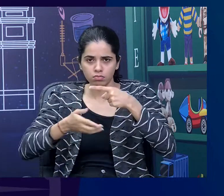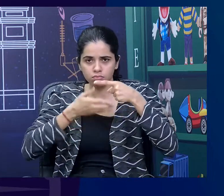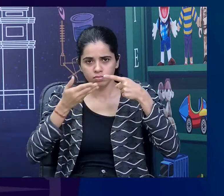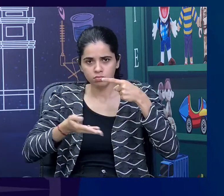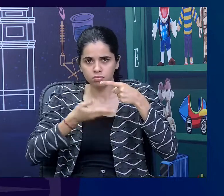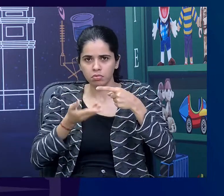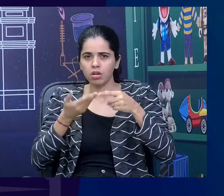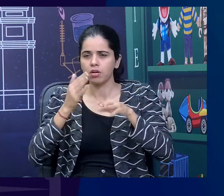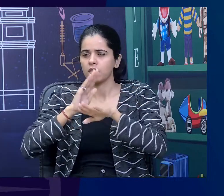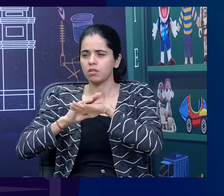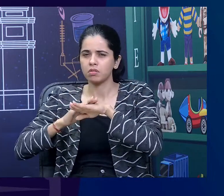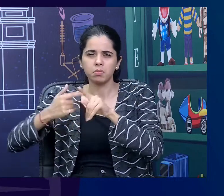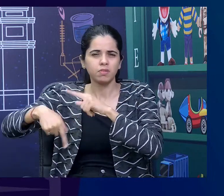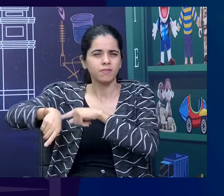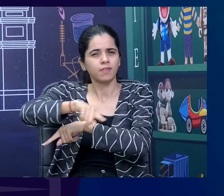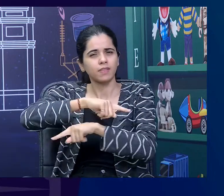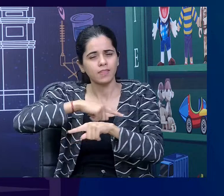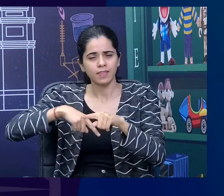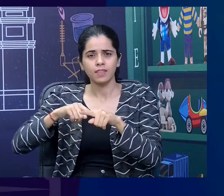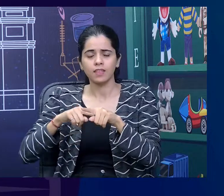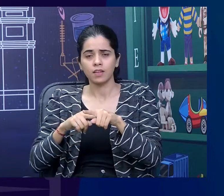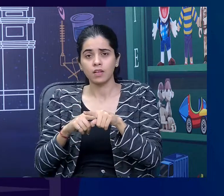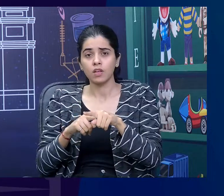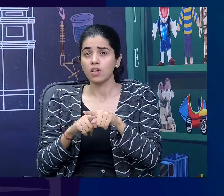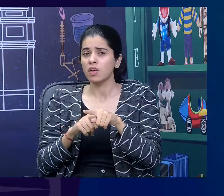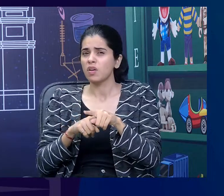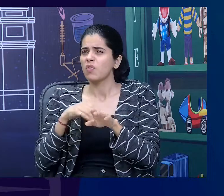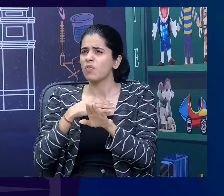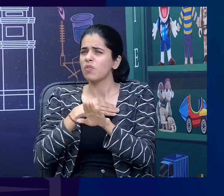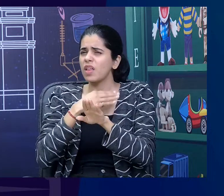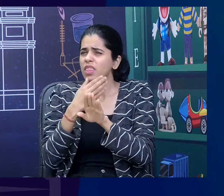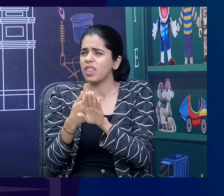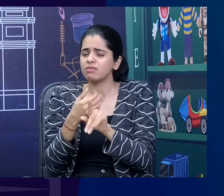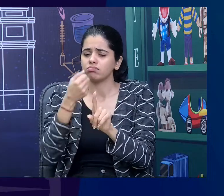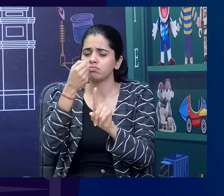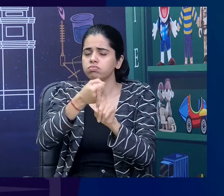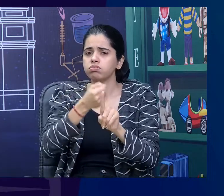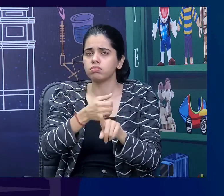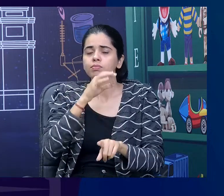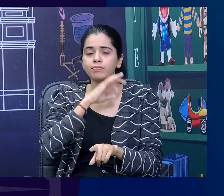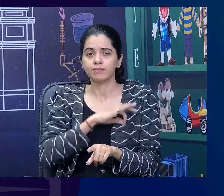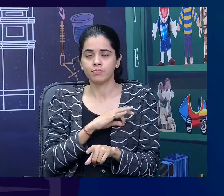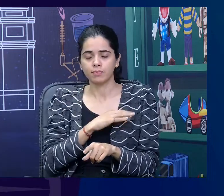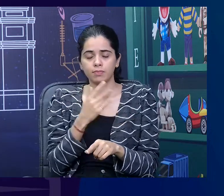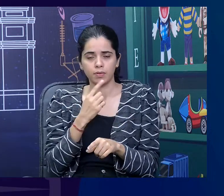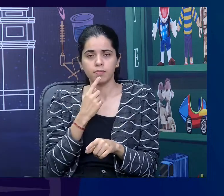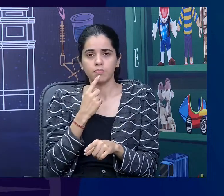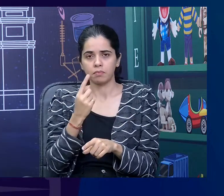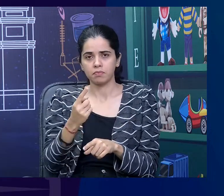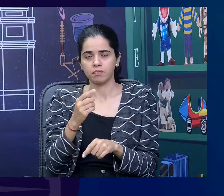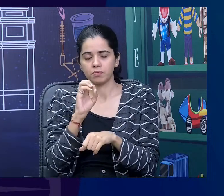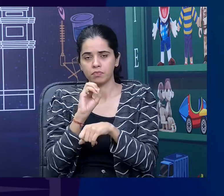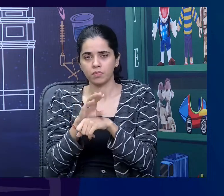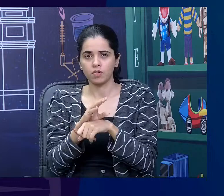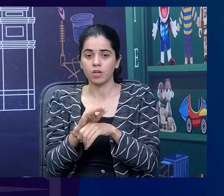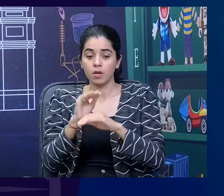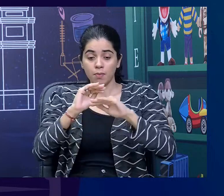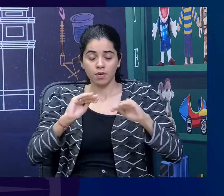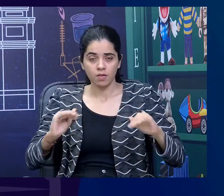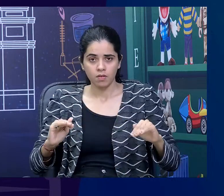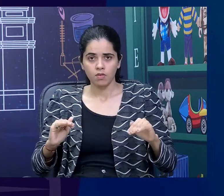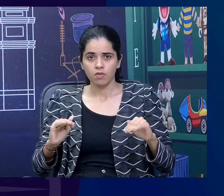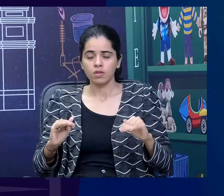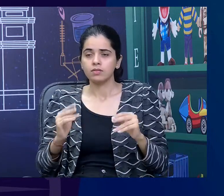to experience various activities which will reinforce their teaching. I would prefer if the children are allowed